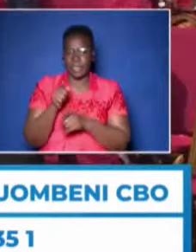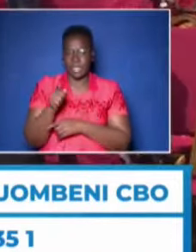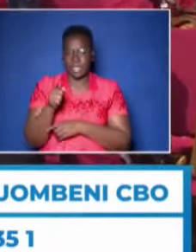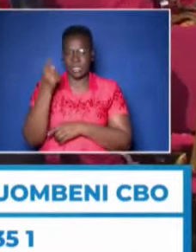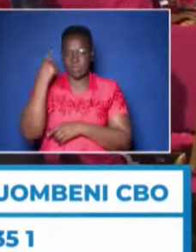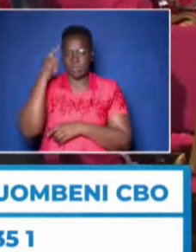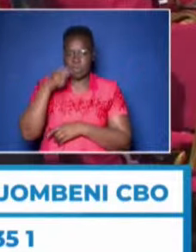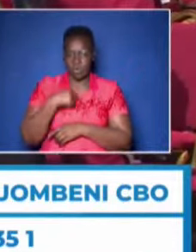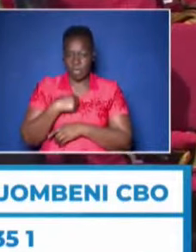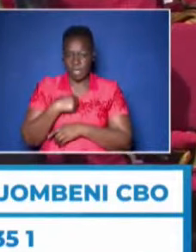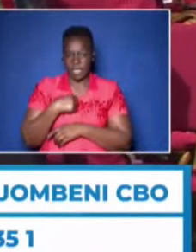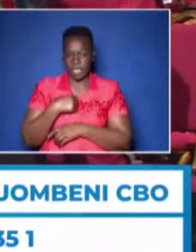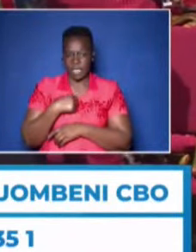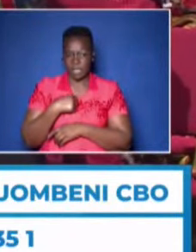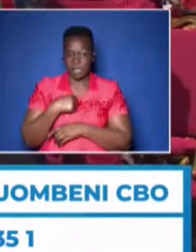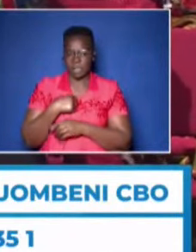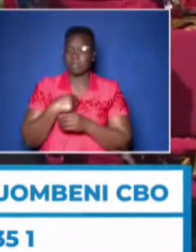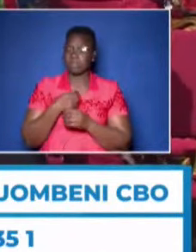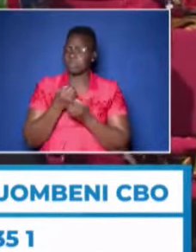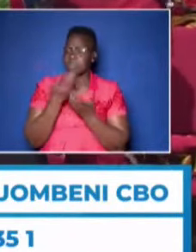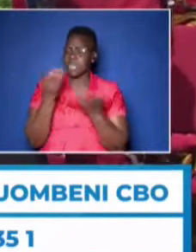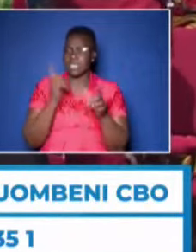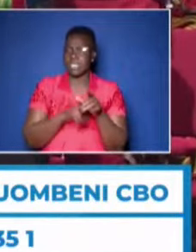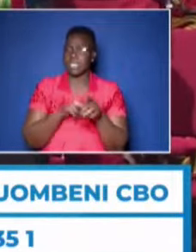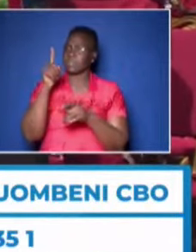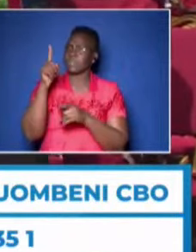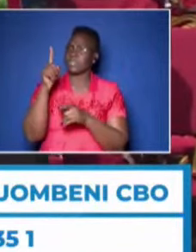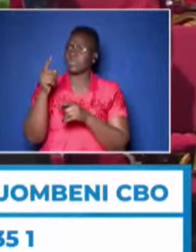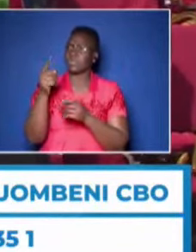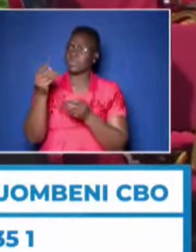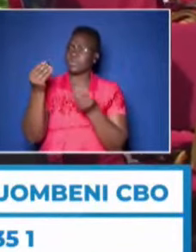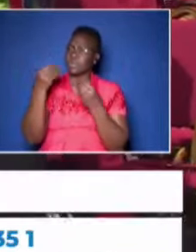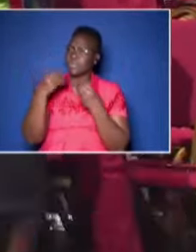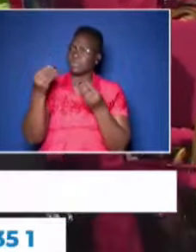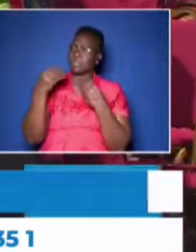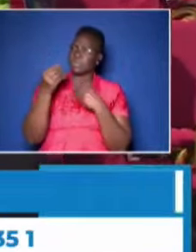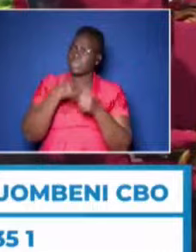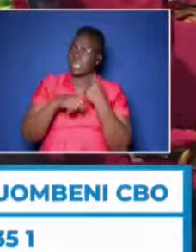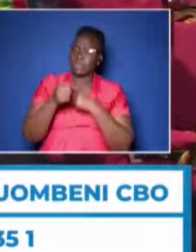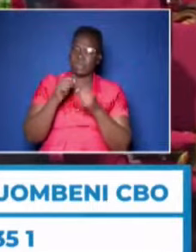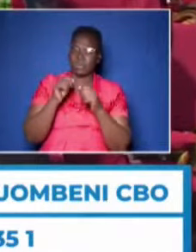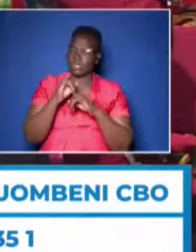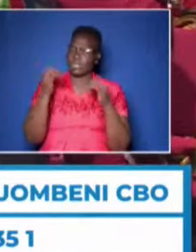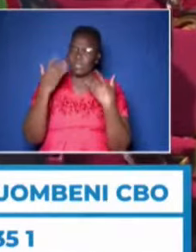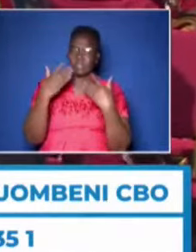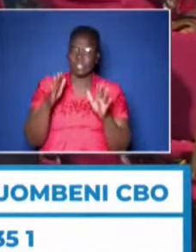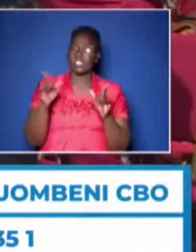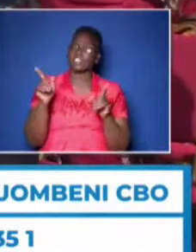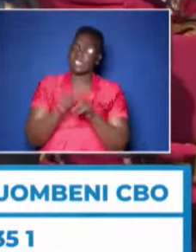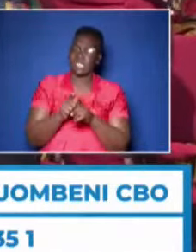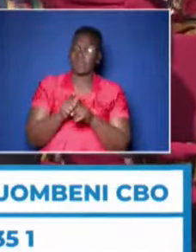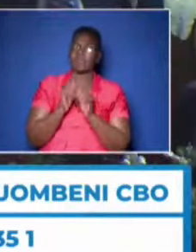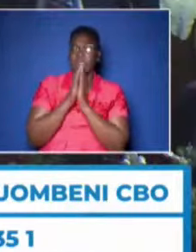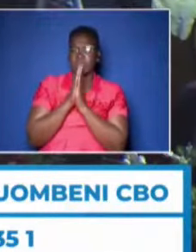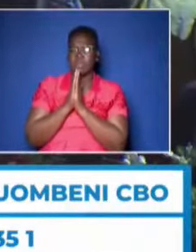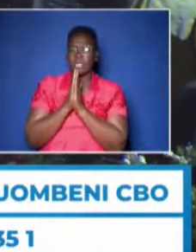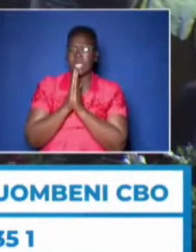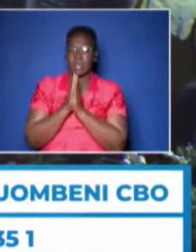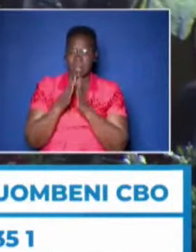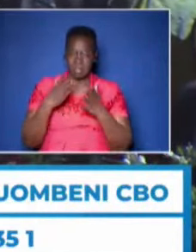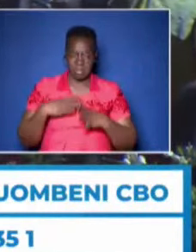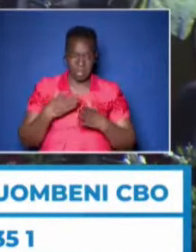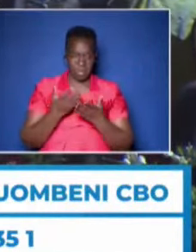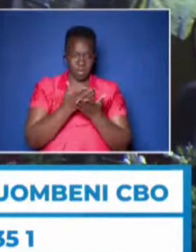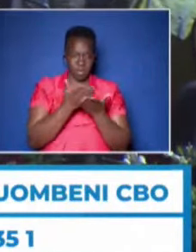me so many times do it for them cancel their